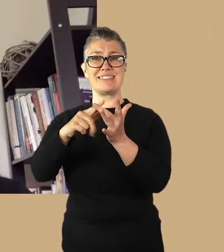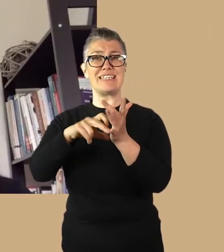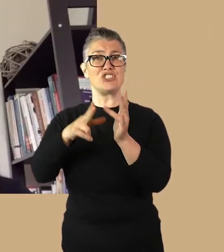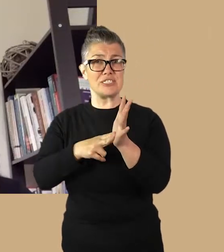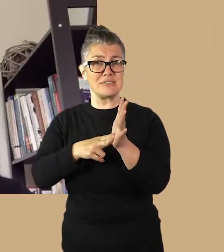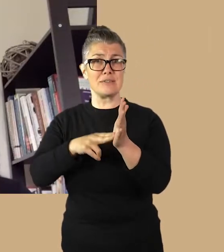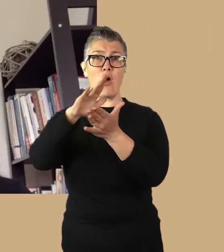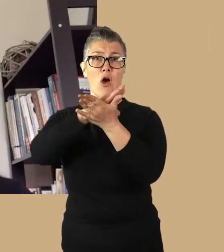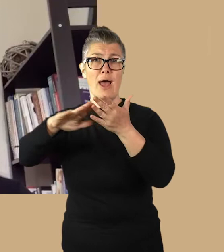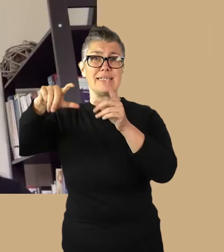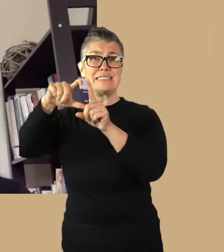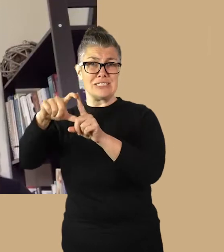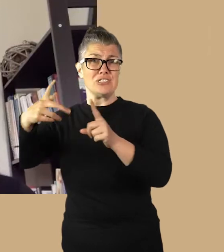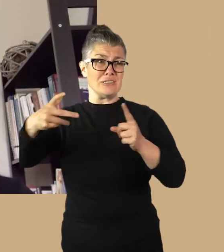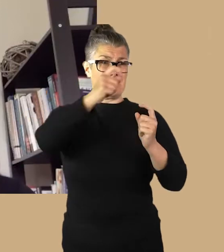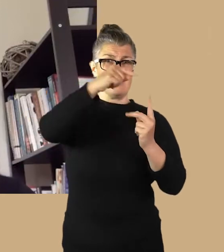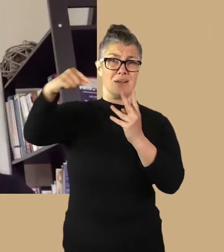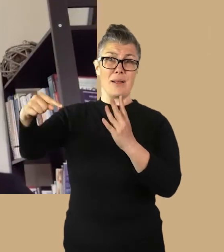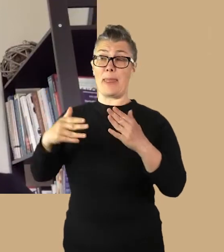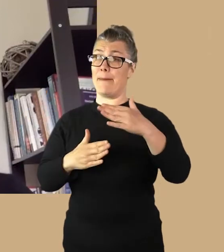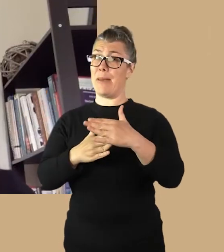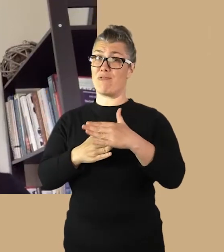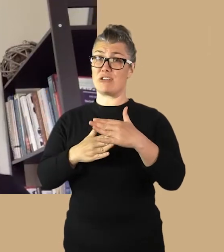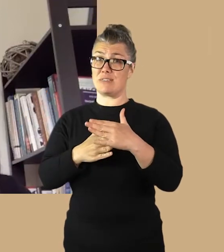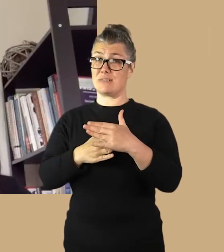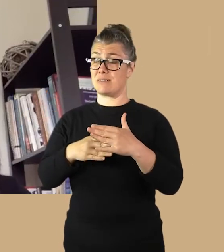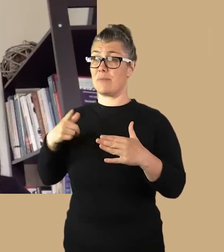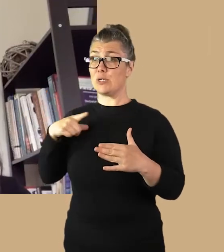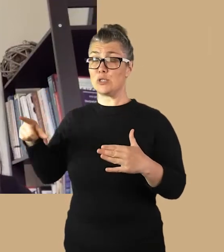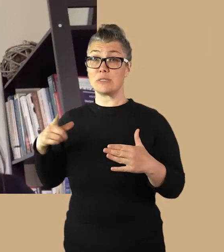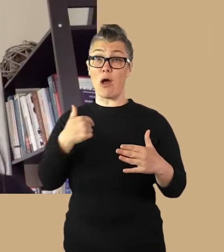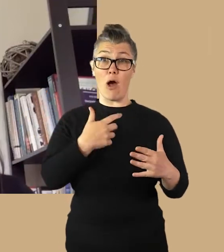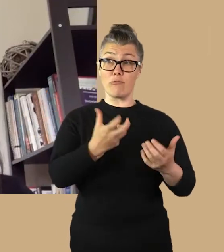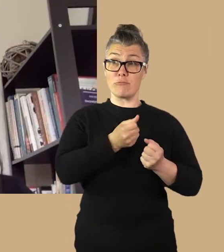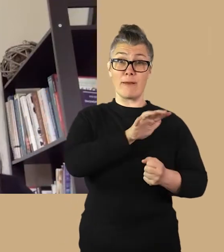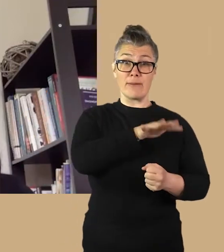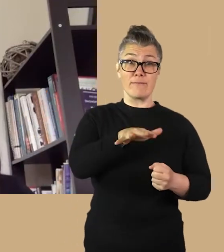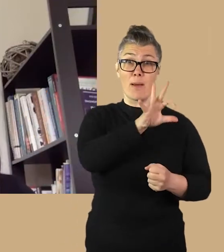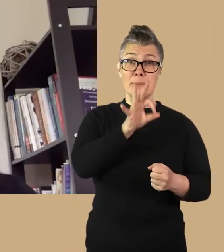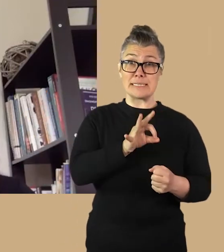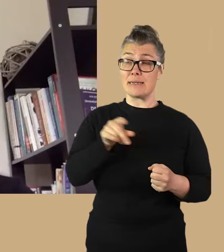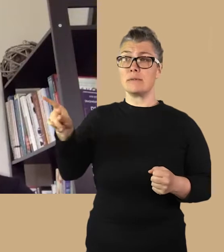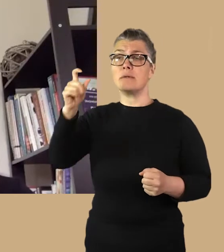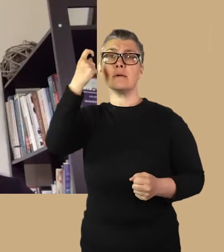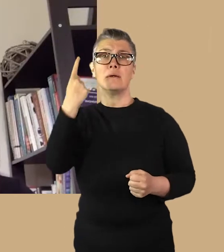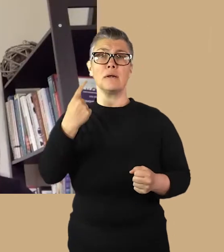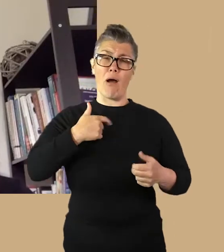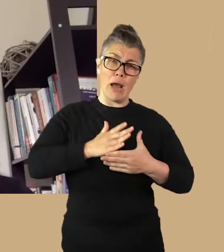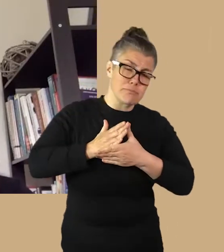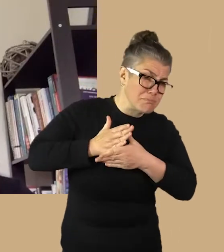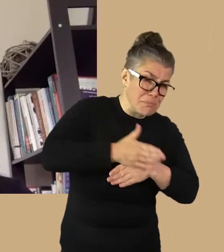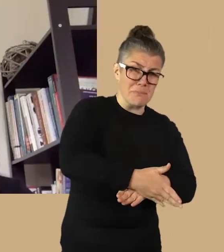that is a big barrier. So if you're getting 55%, they probably won't understand how hard that might have